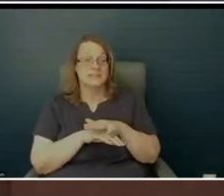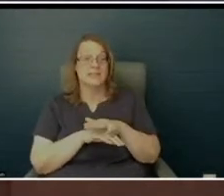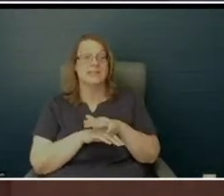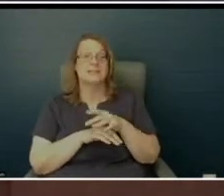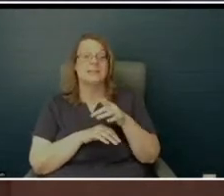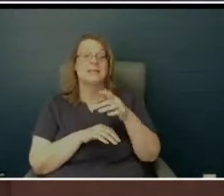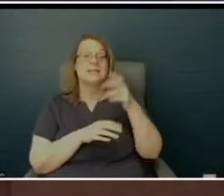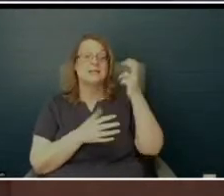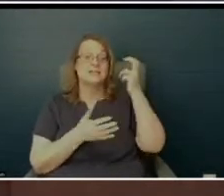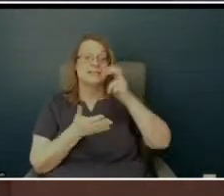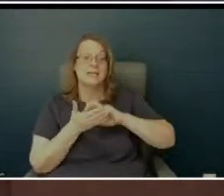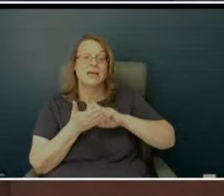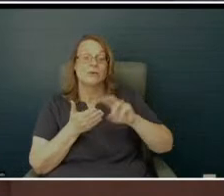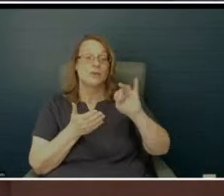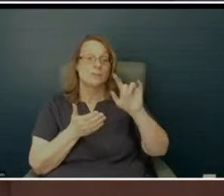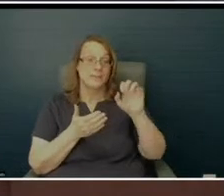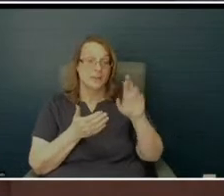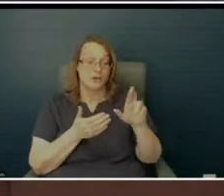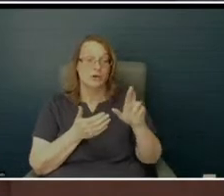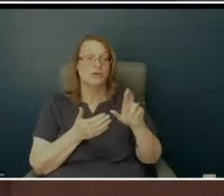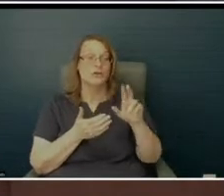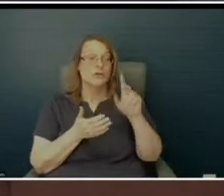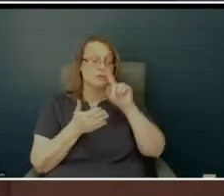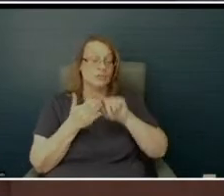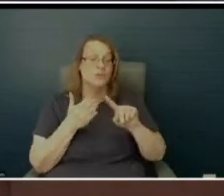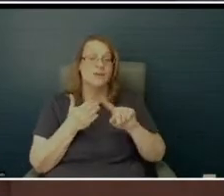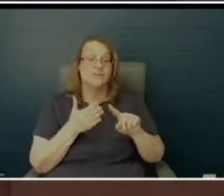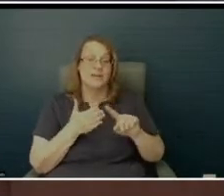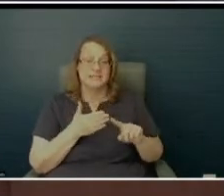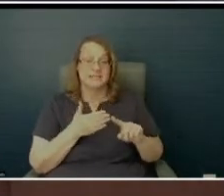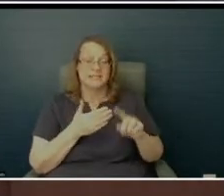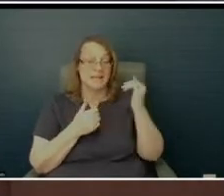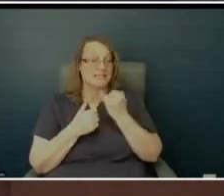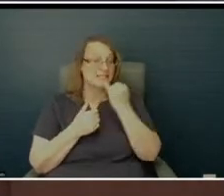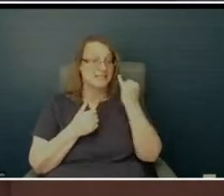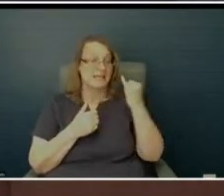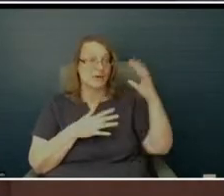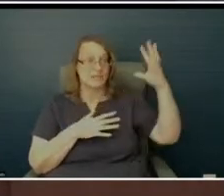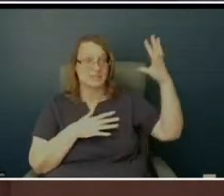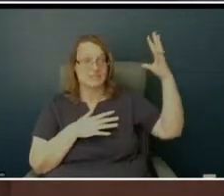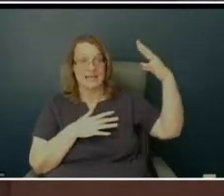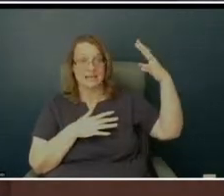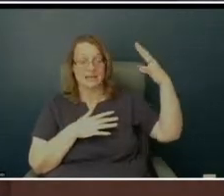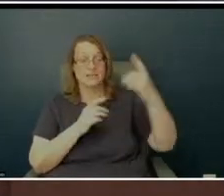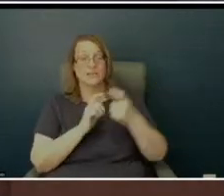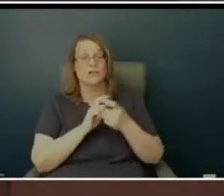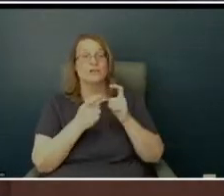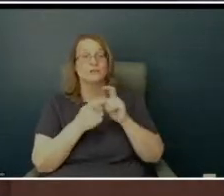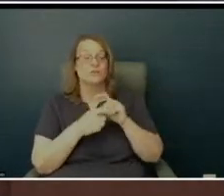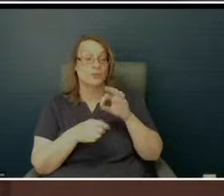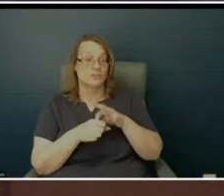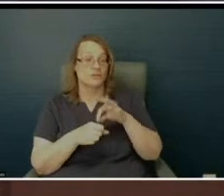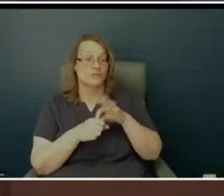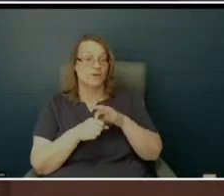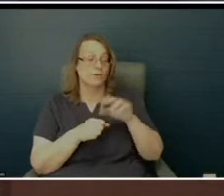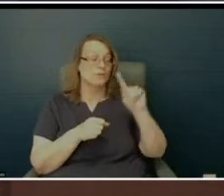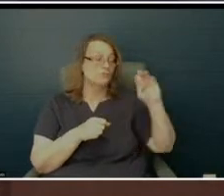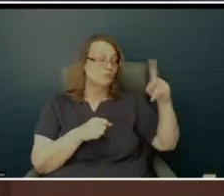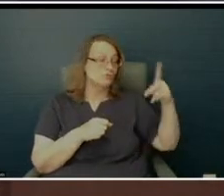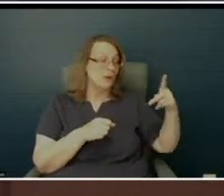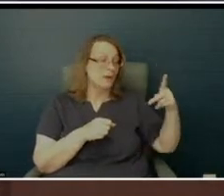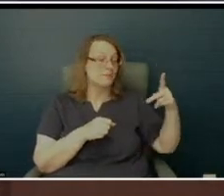to investigate the claim that Italian satellites were switching votes from Trump to Biden. This is one of the